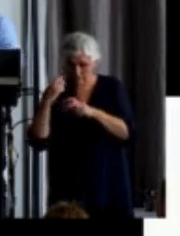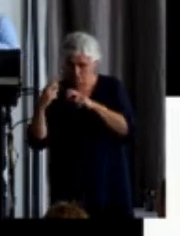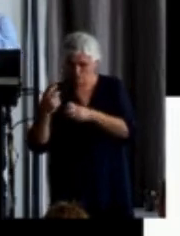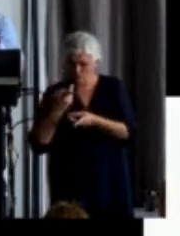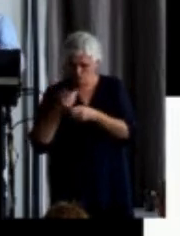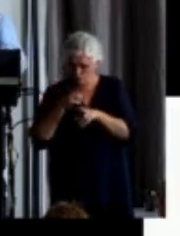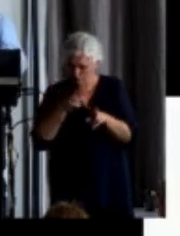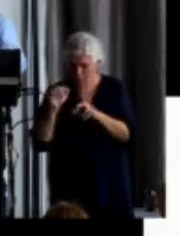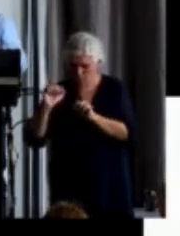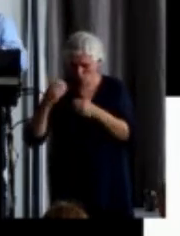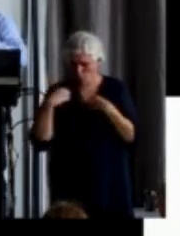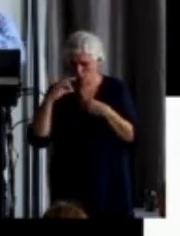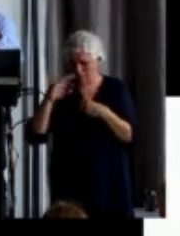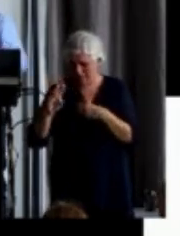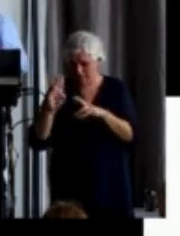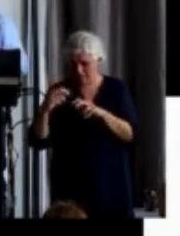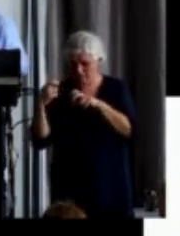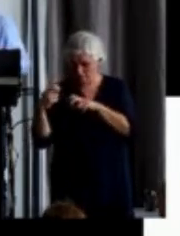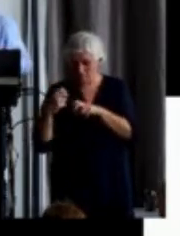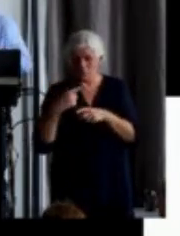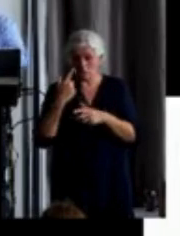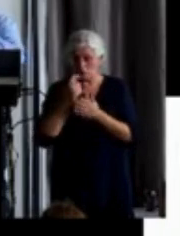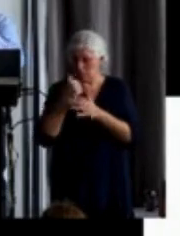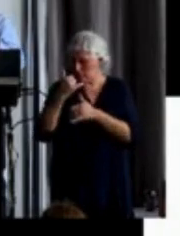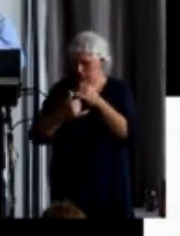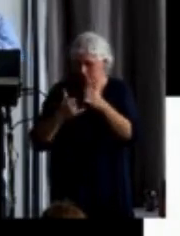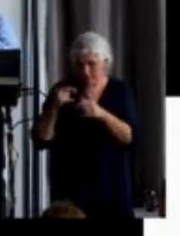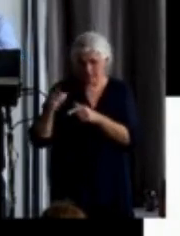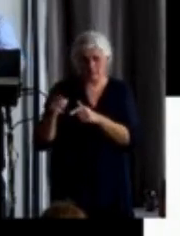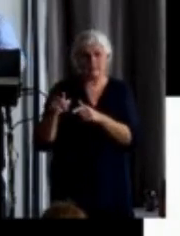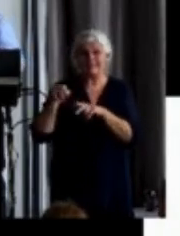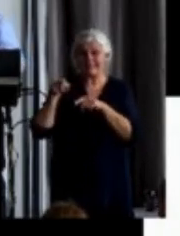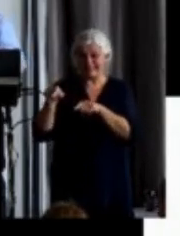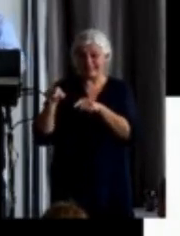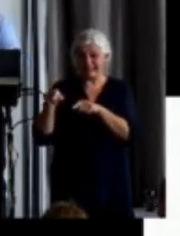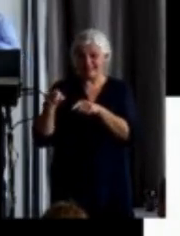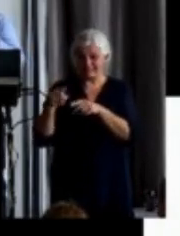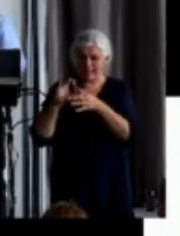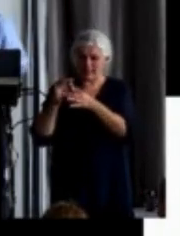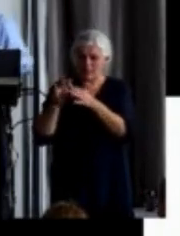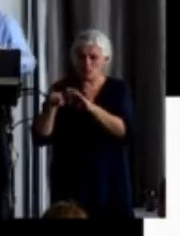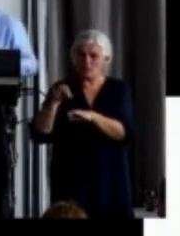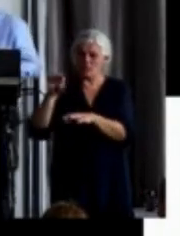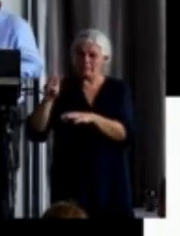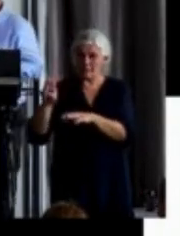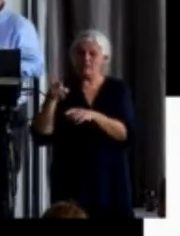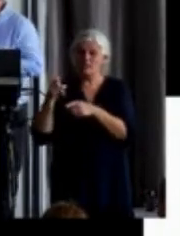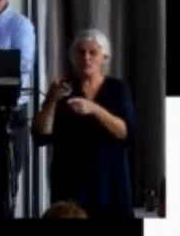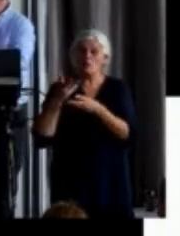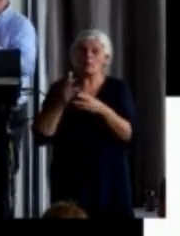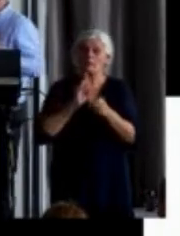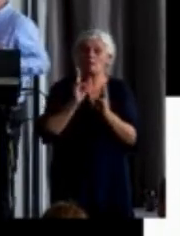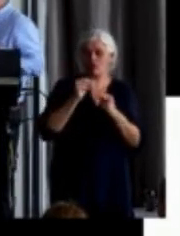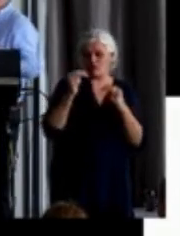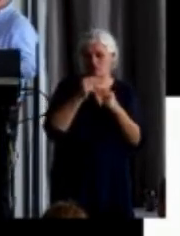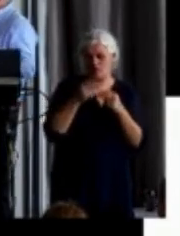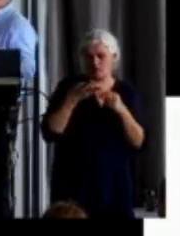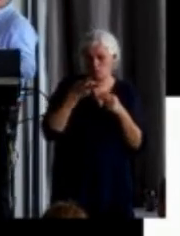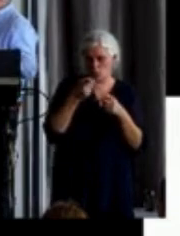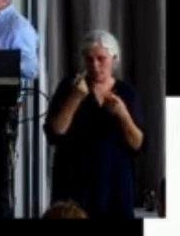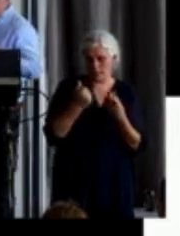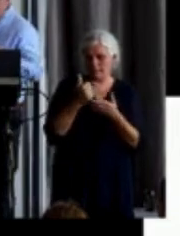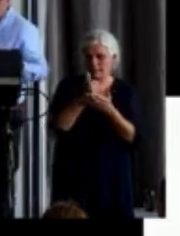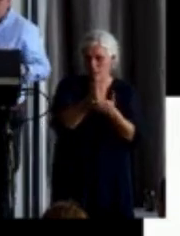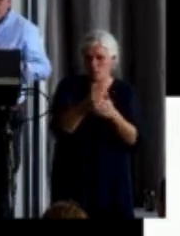regularly, maybe twice a year, and that's the level of engagement. There would be practice nurses that